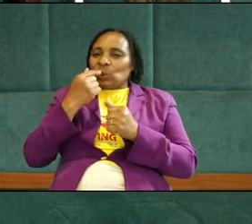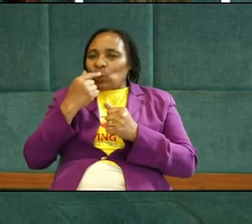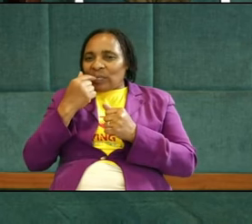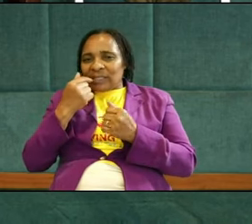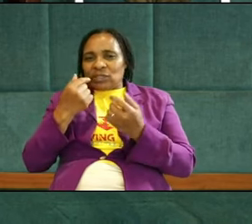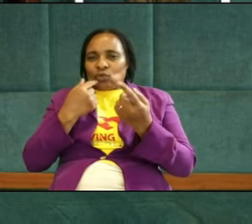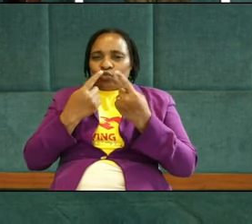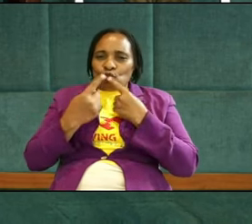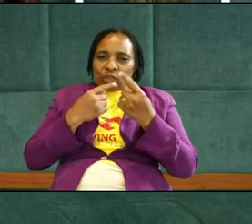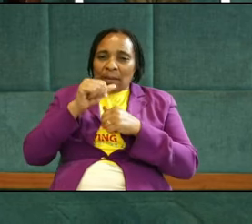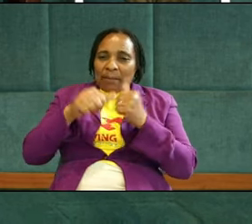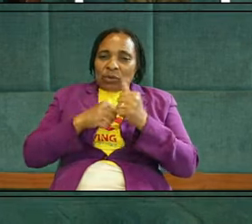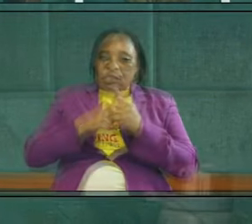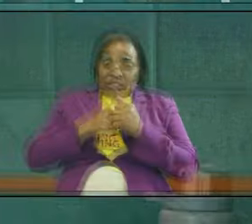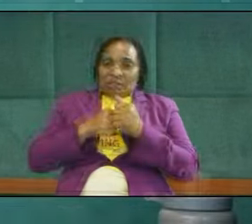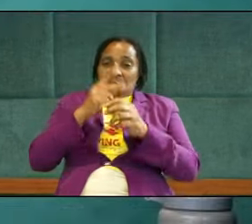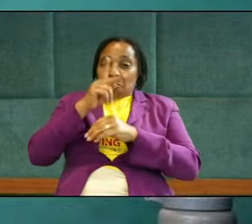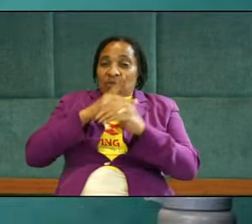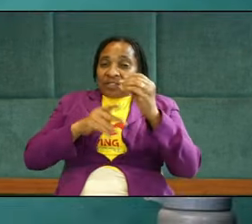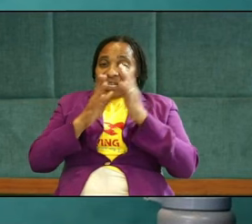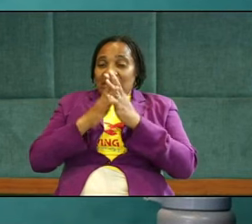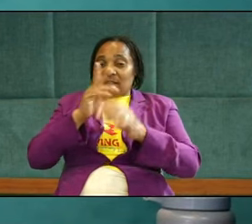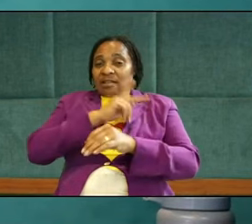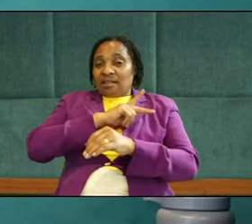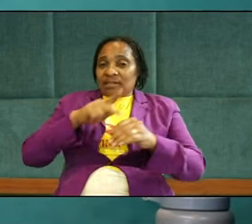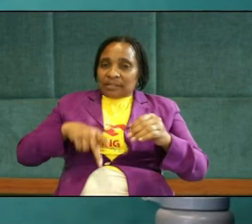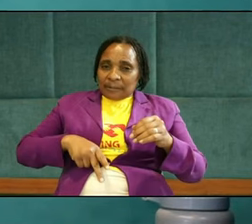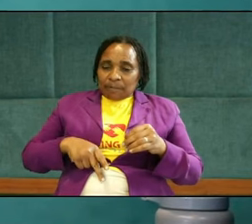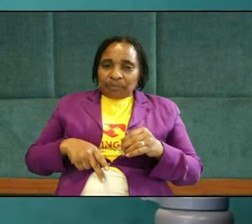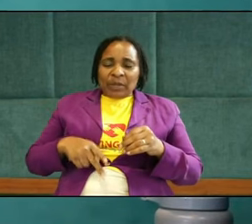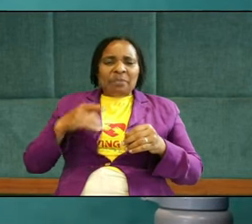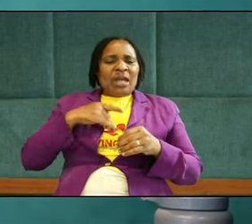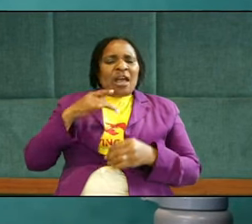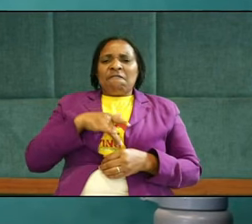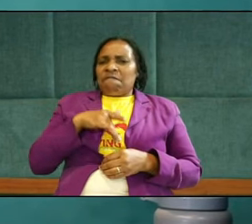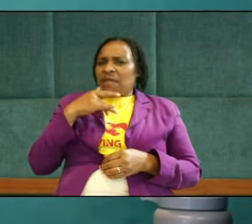Kings? I feel like